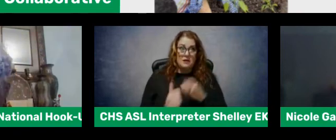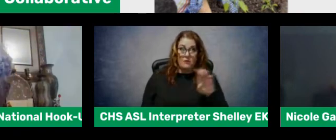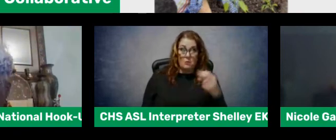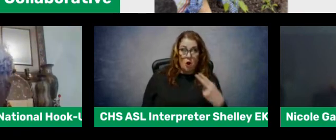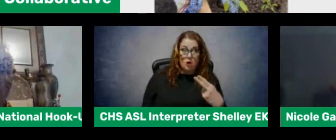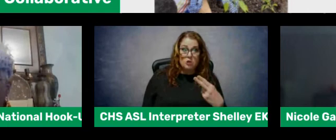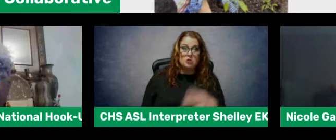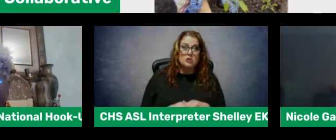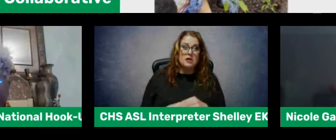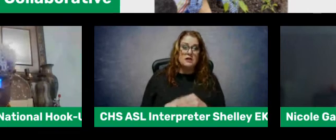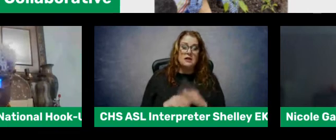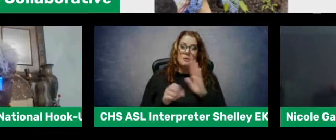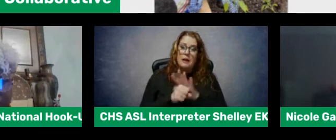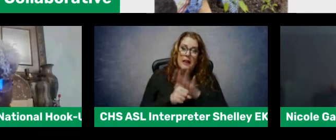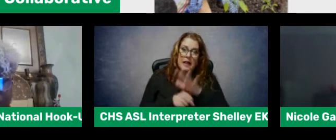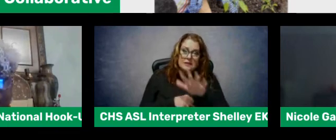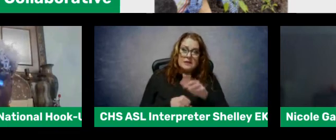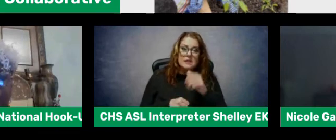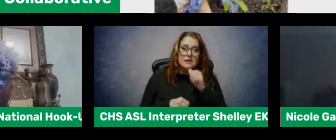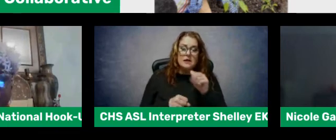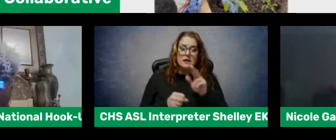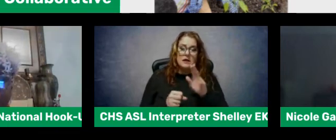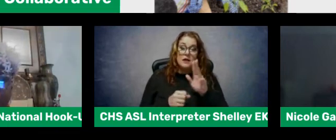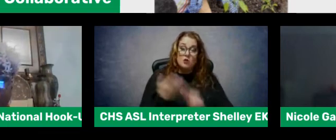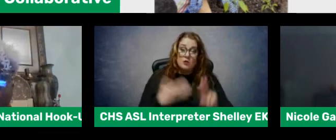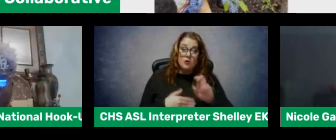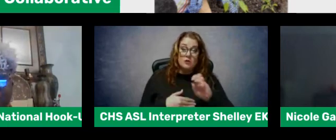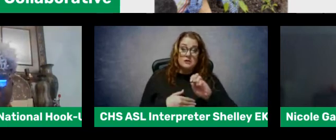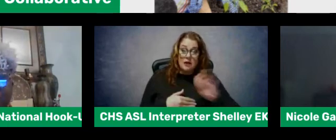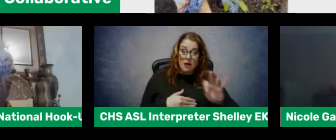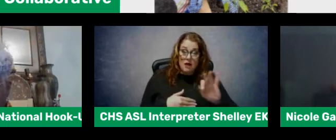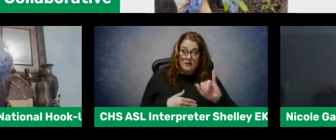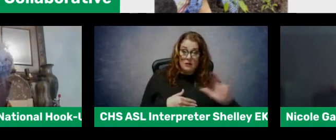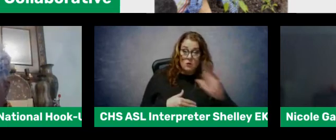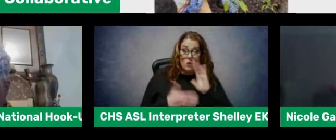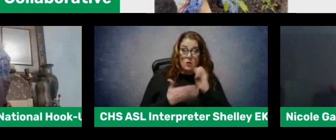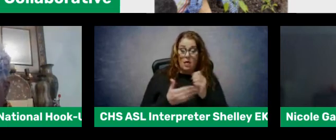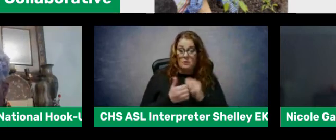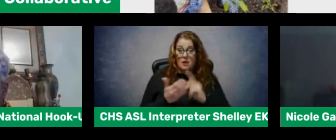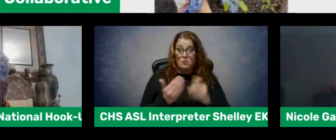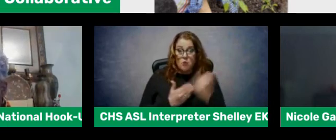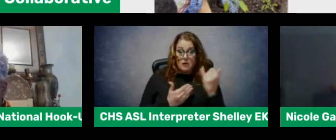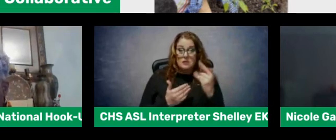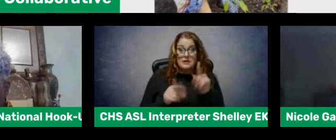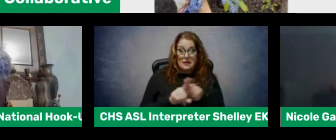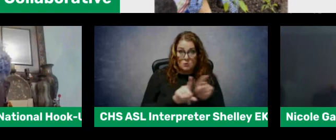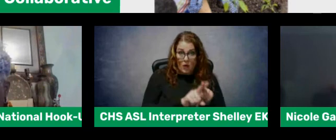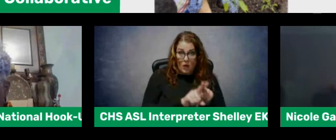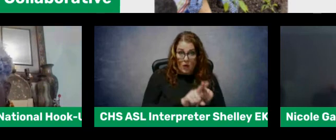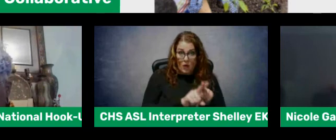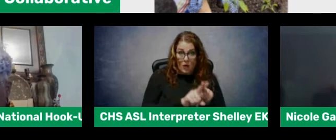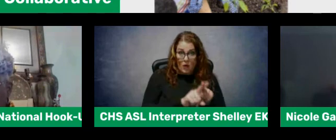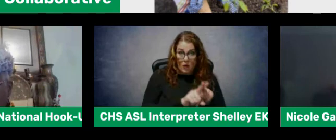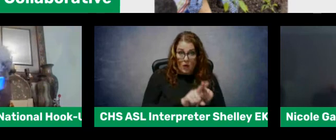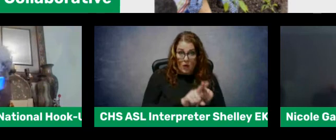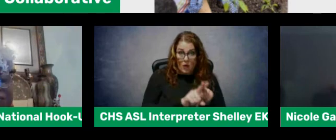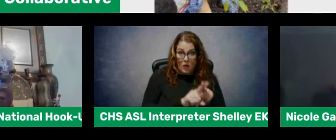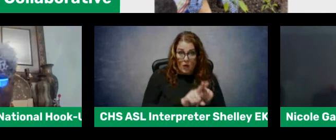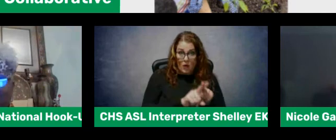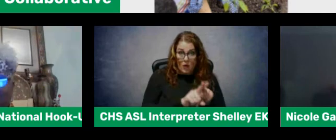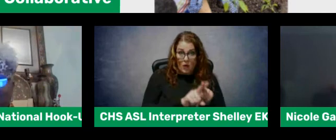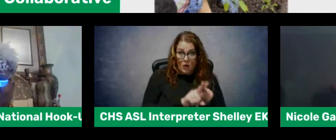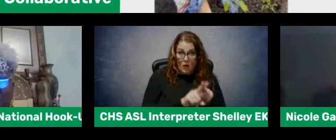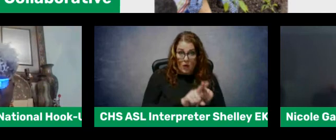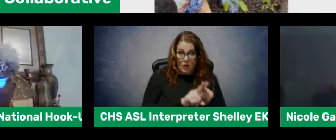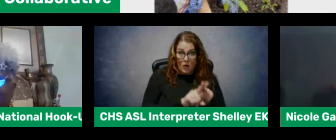they will be planning, and the University of Illinois will be helping us with that project as well. So we're doing a lot of things,